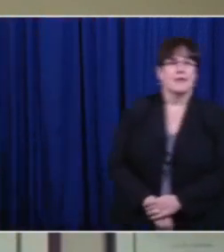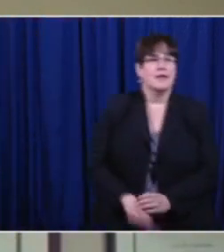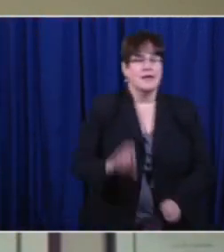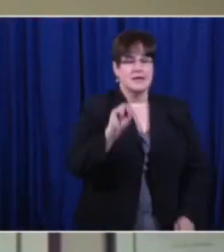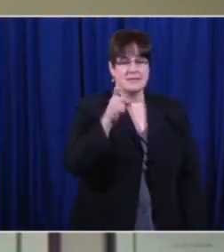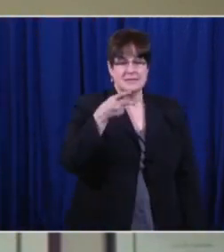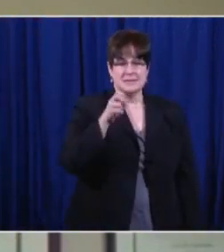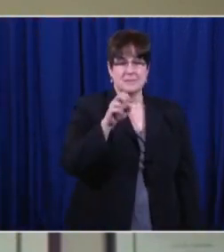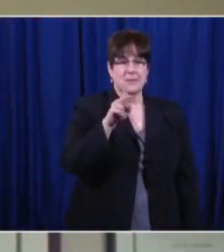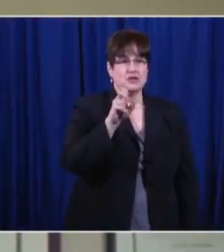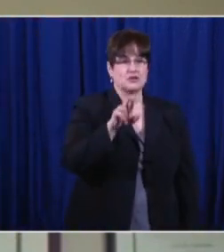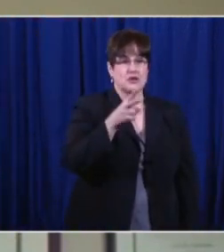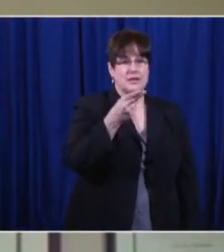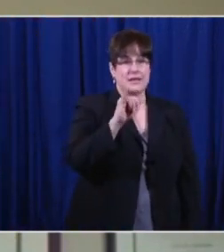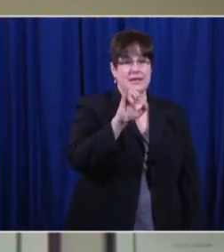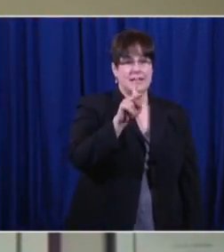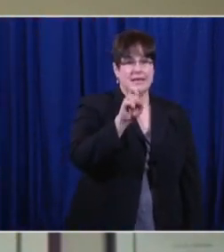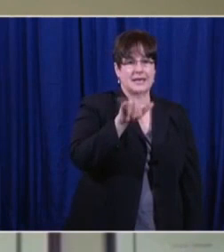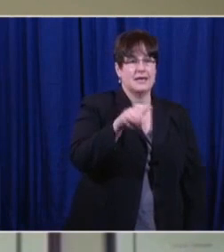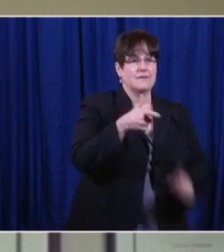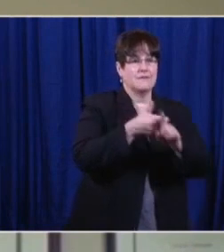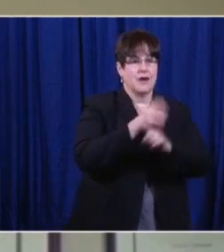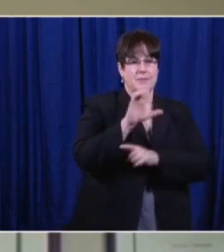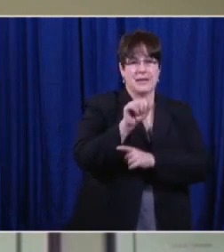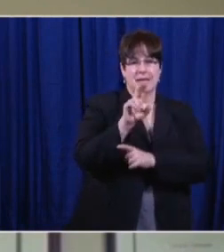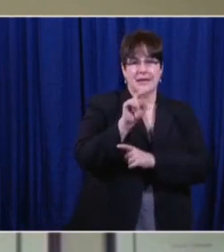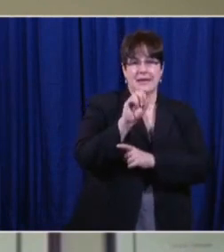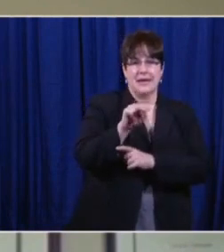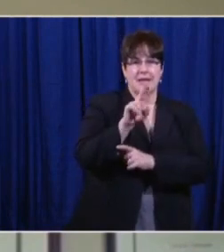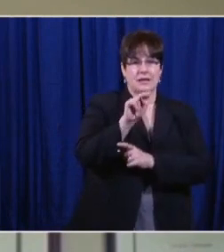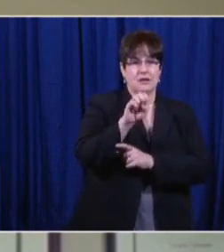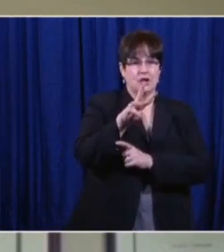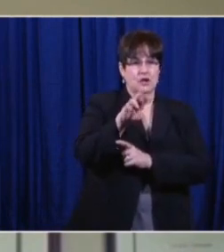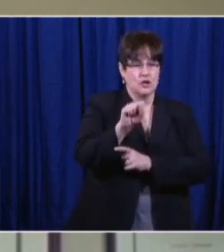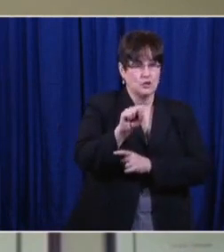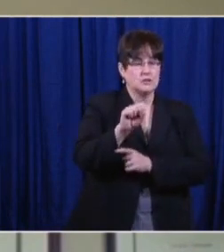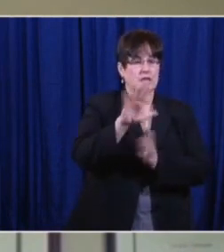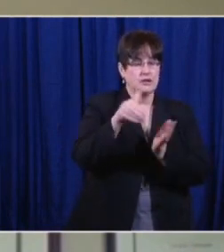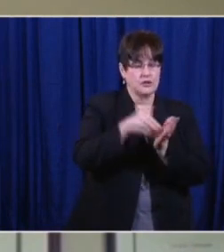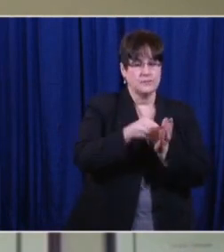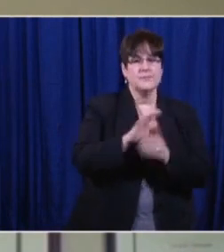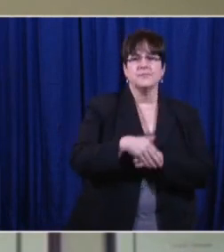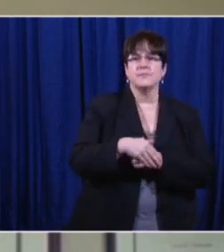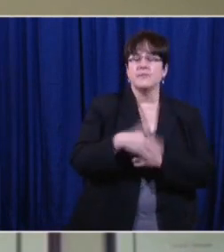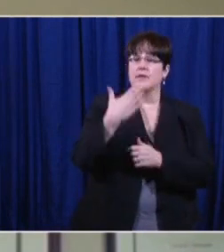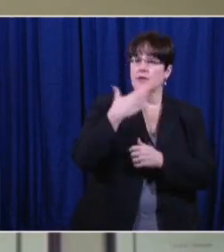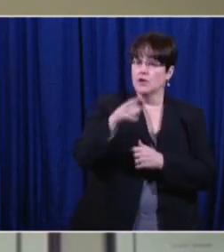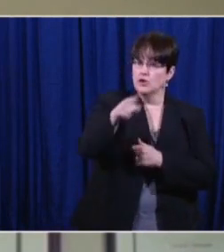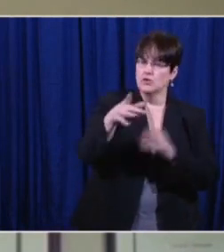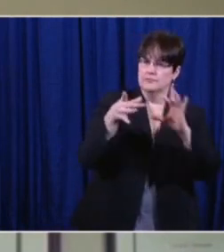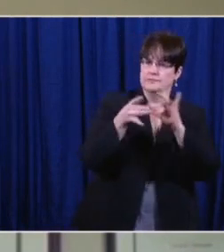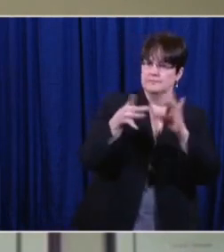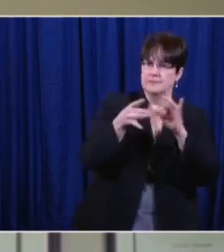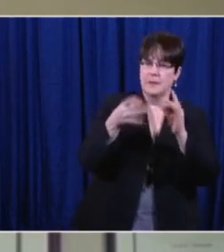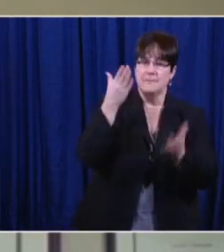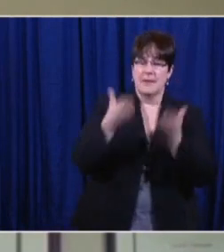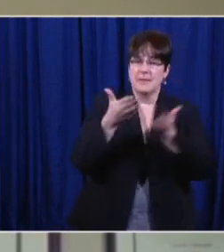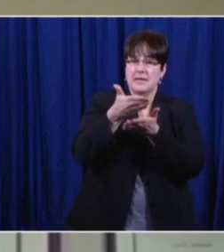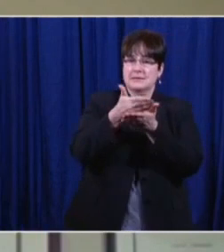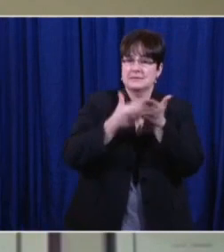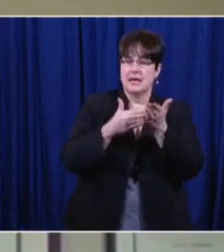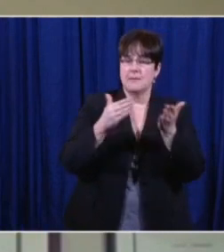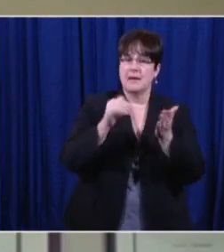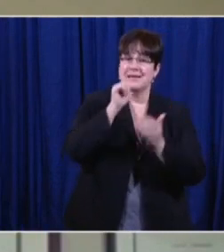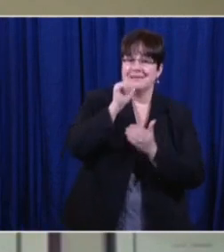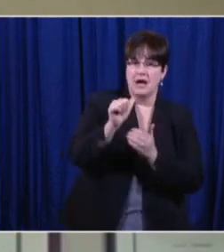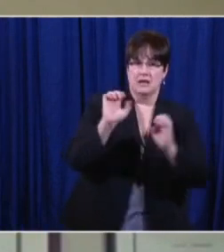talked about the possibility of having to pause elective procedures in certain hospitals as cases rise in